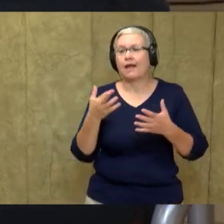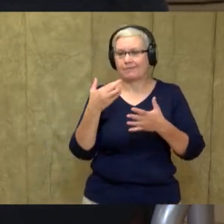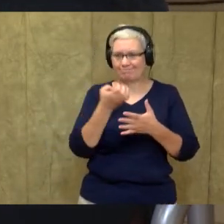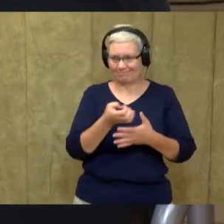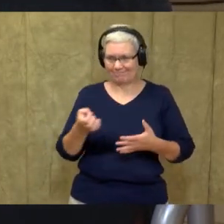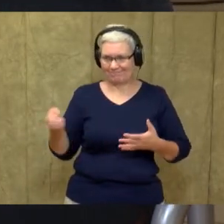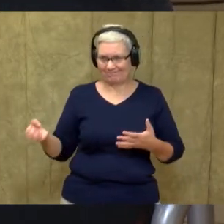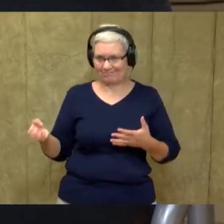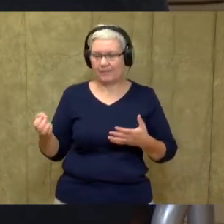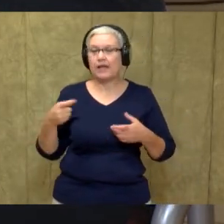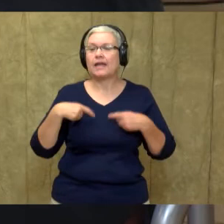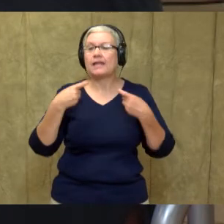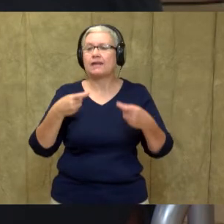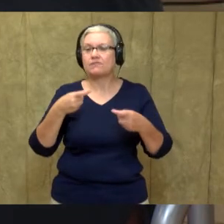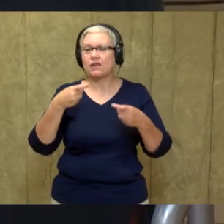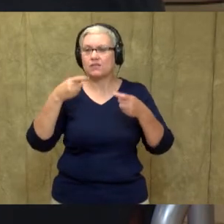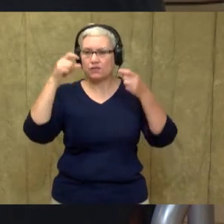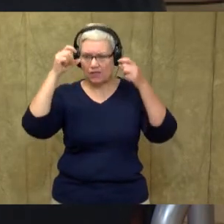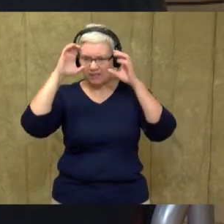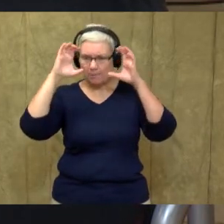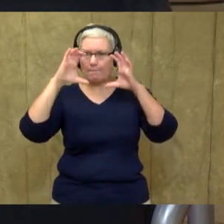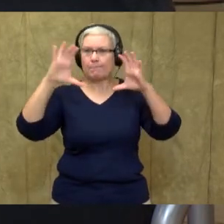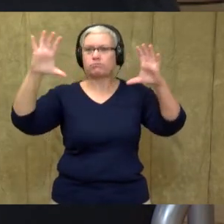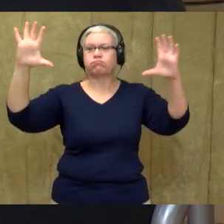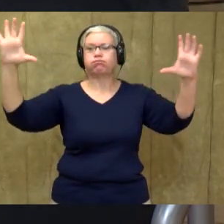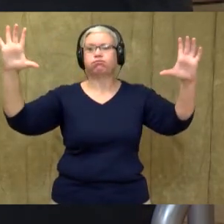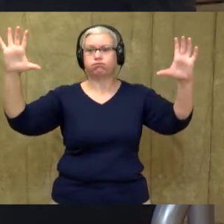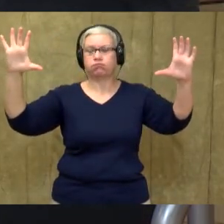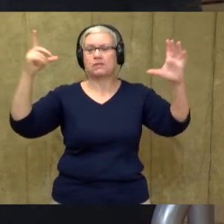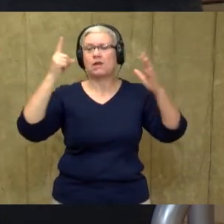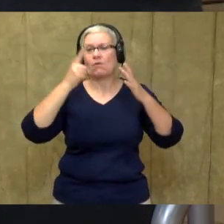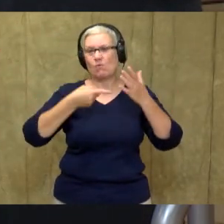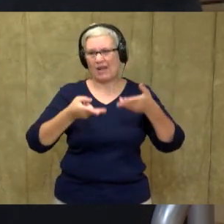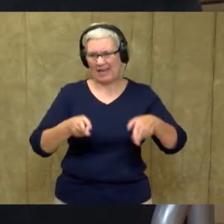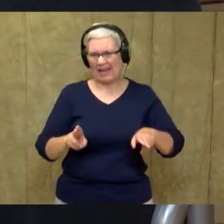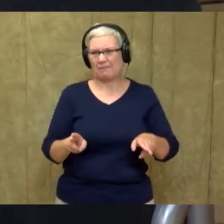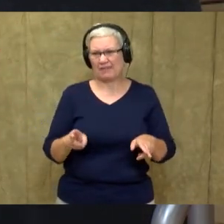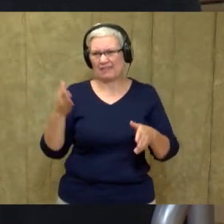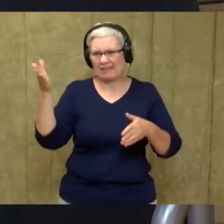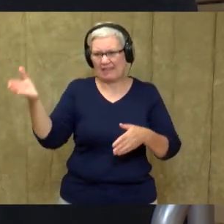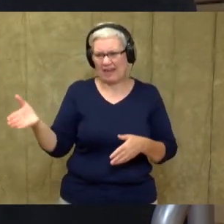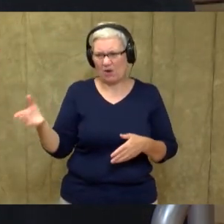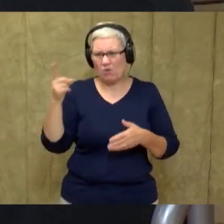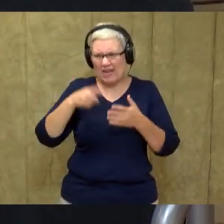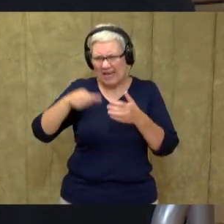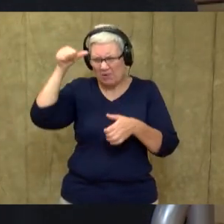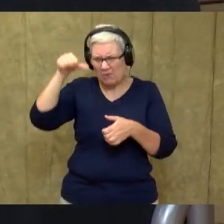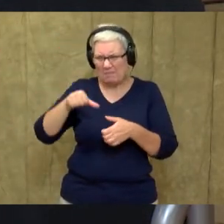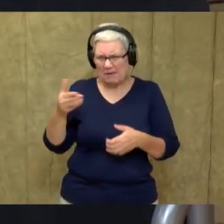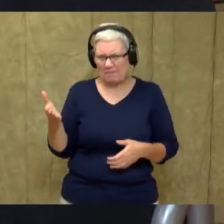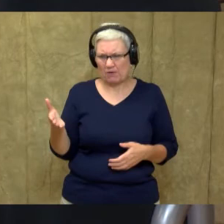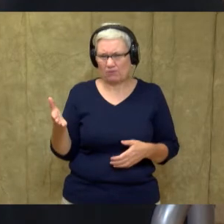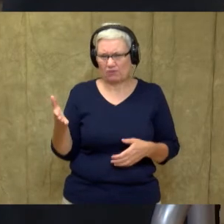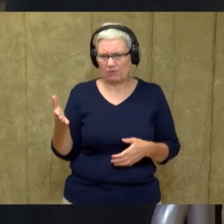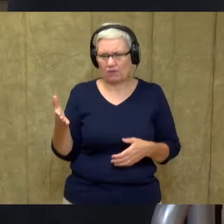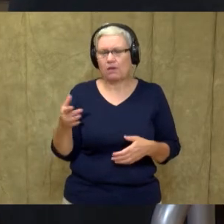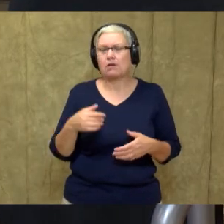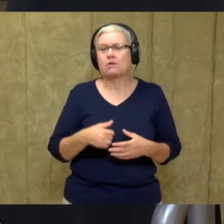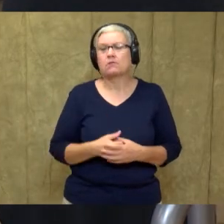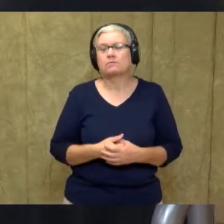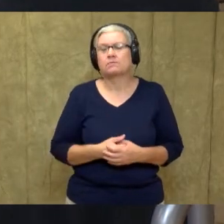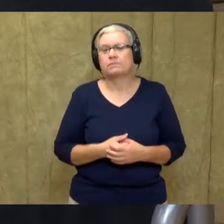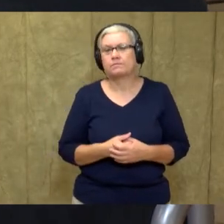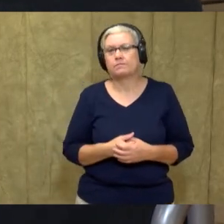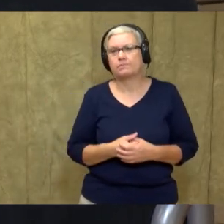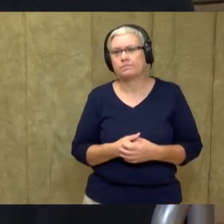these images. He gives us this very brutal image. He gives us some statistics that back up his point.